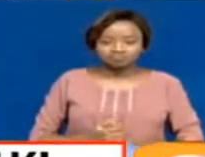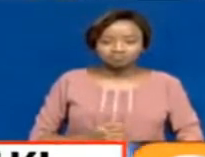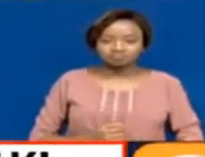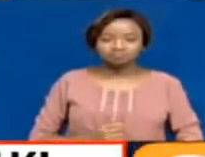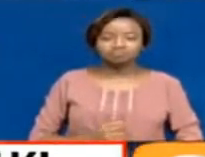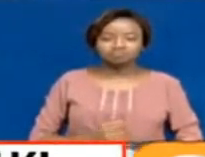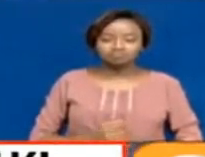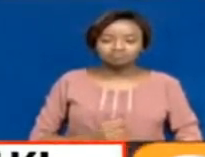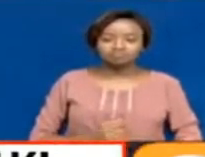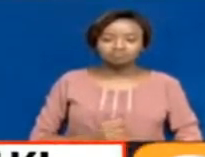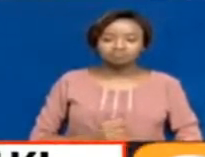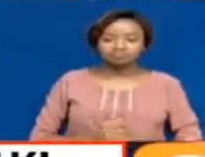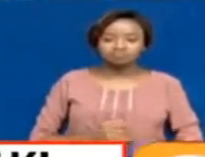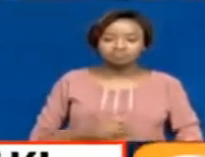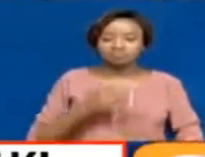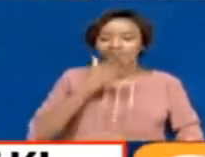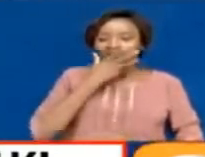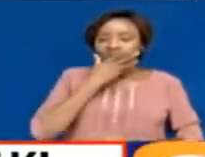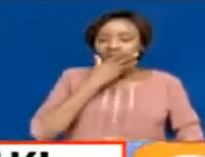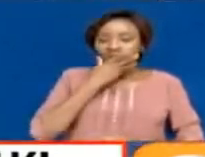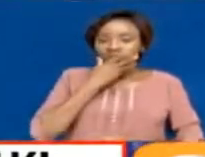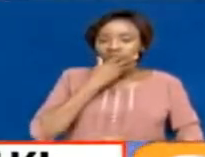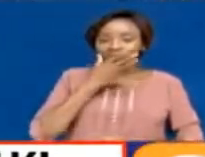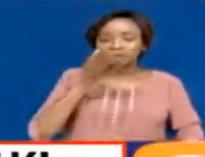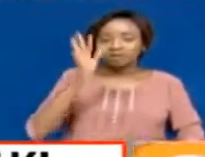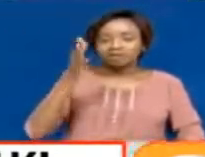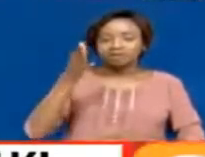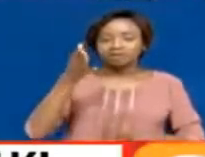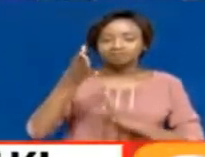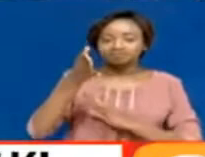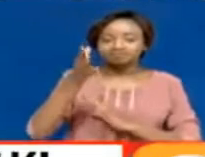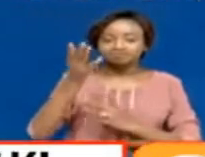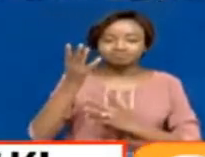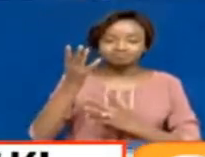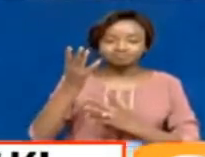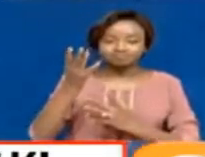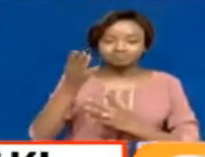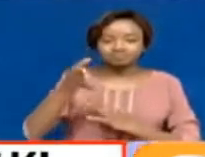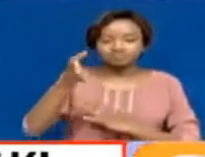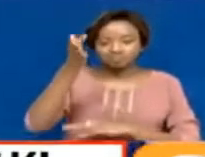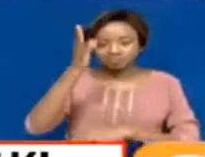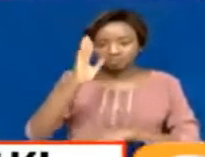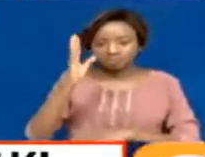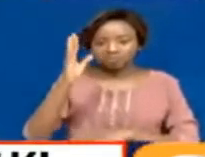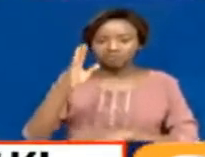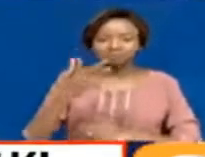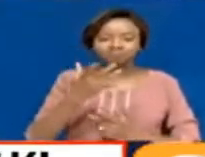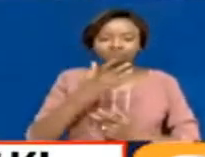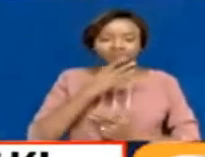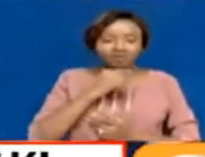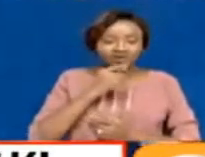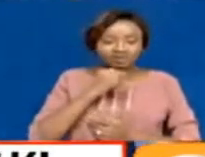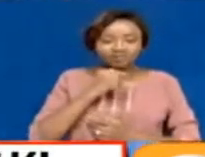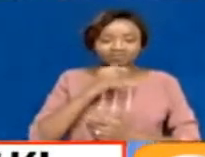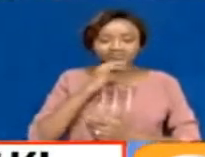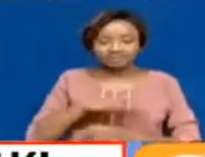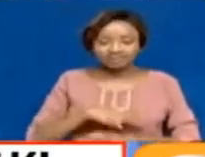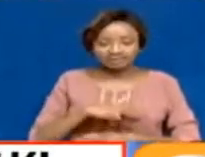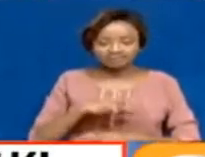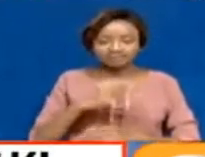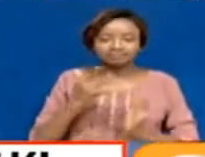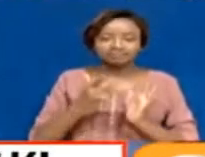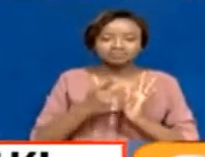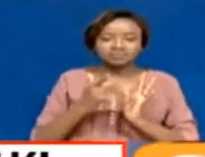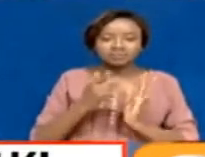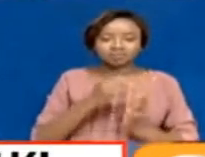Mungu Baba, Mungu Mwana, Mungu Roho Mtakatifu, Tatu Mtakatifu, tunakushukuru sana.